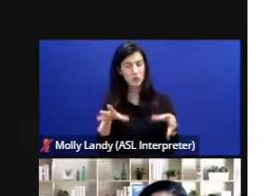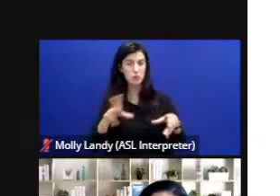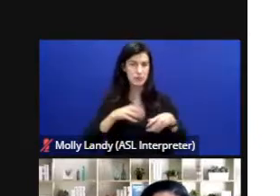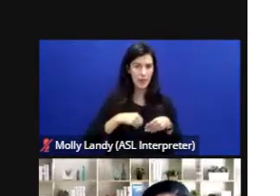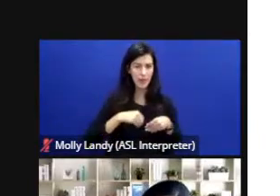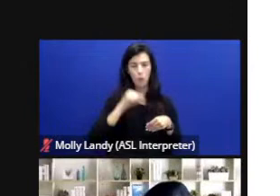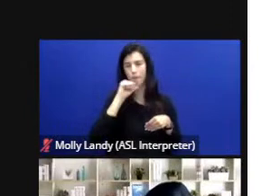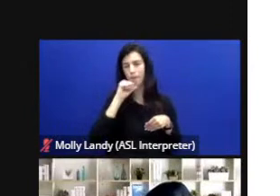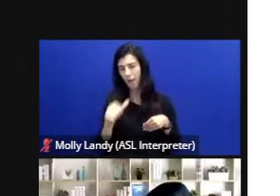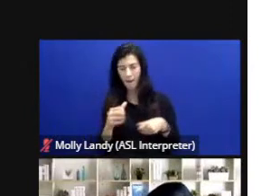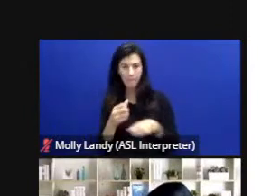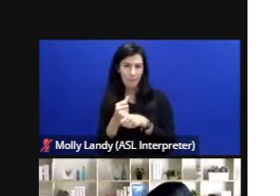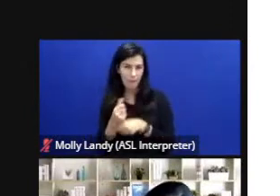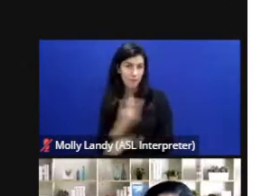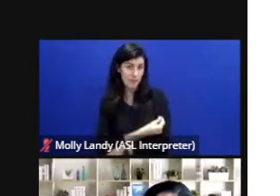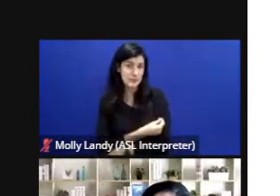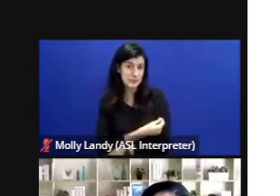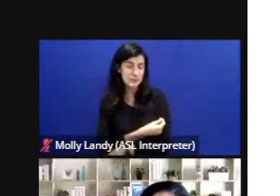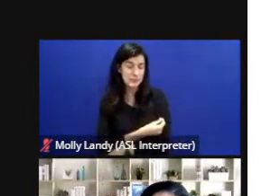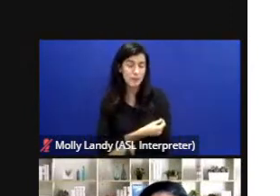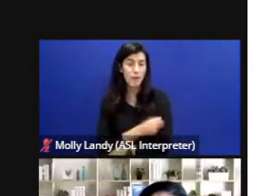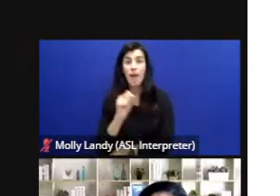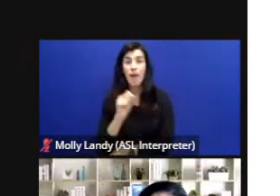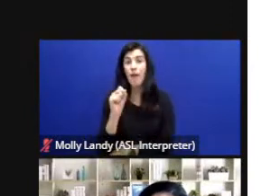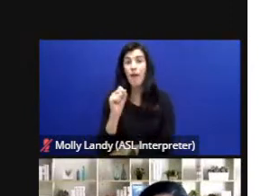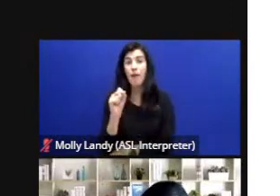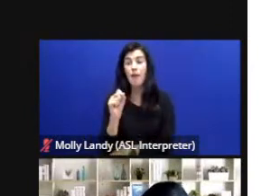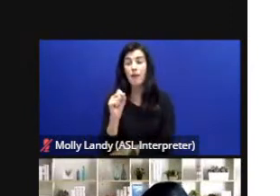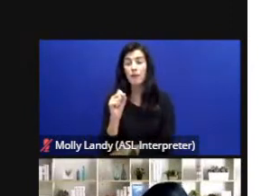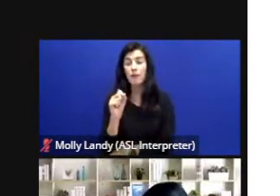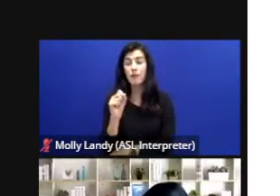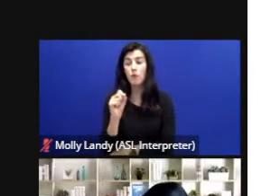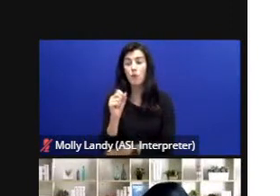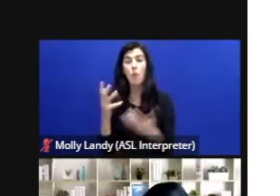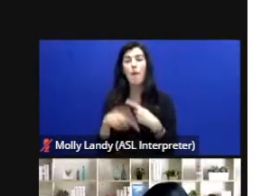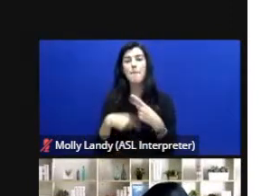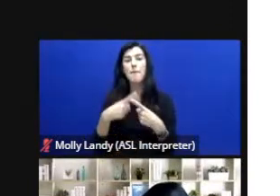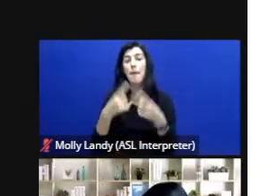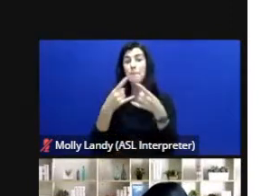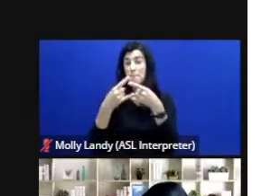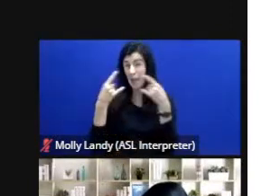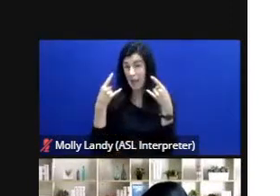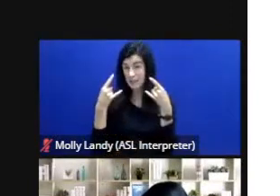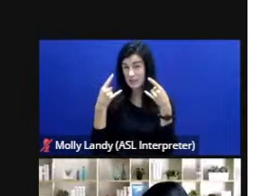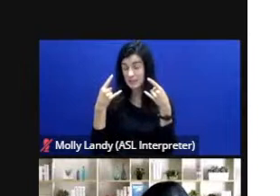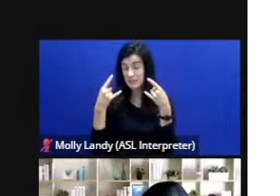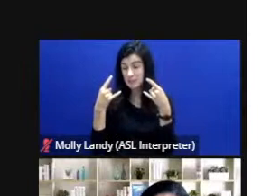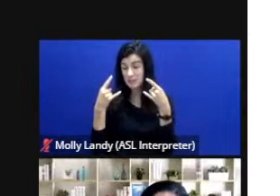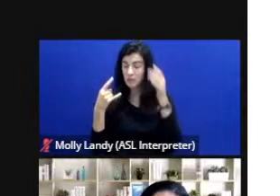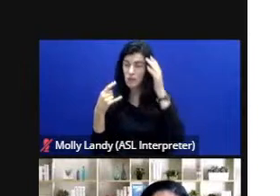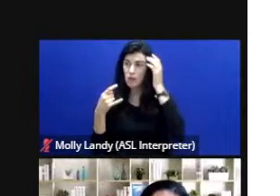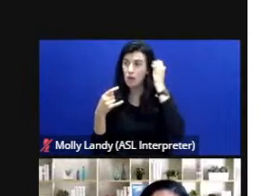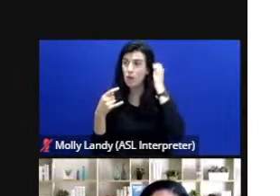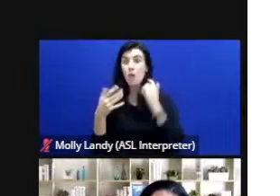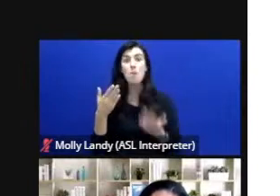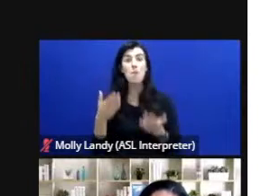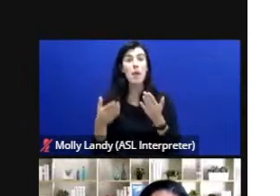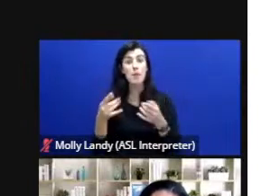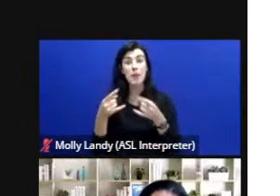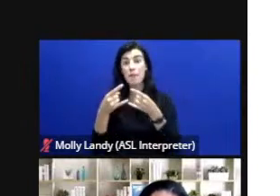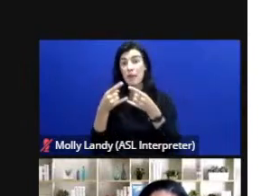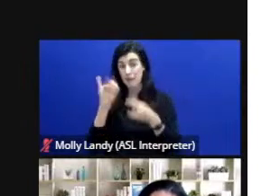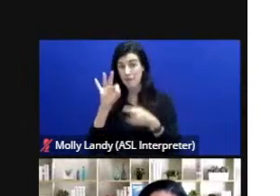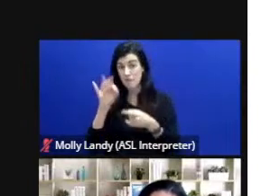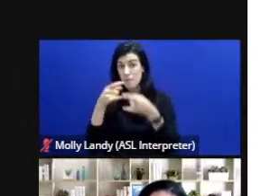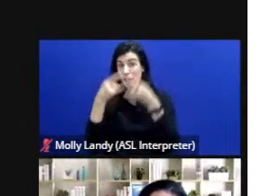masks are effective, why can that not be an option instead of fully mandating a vaccine? If masks are not